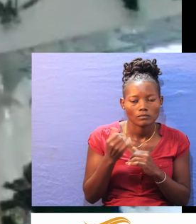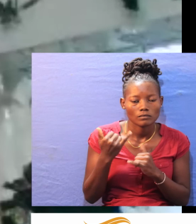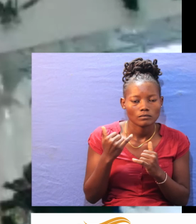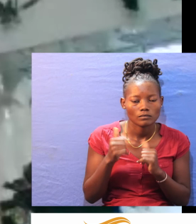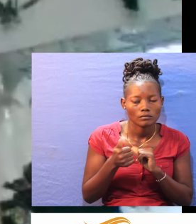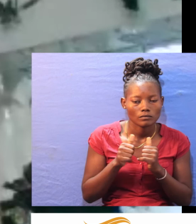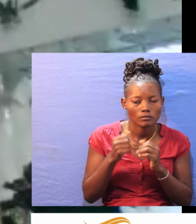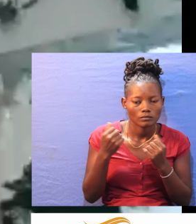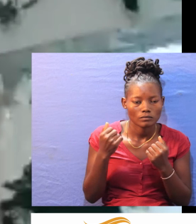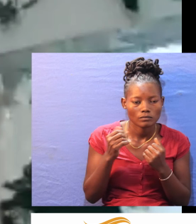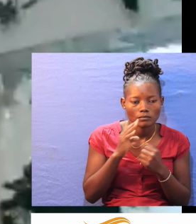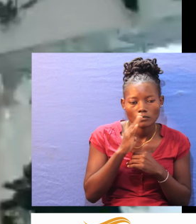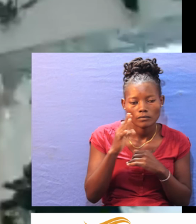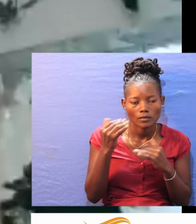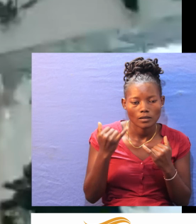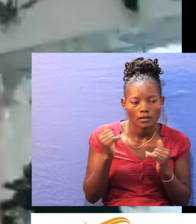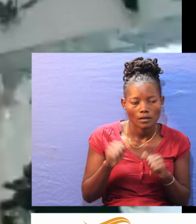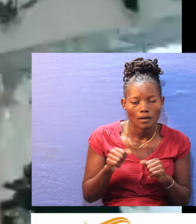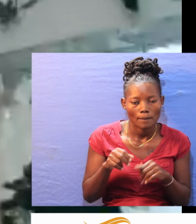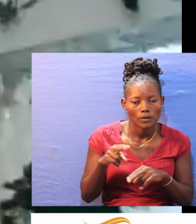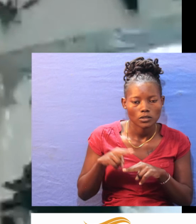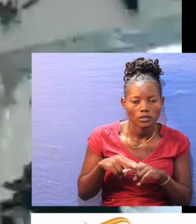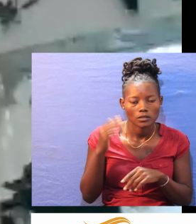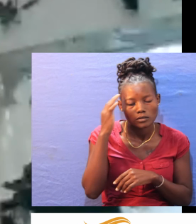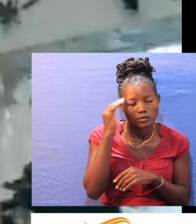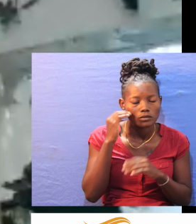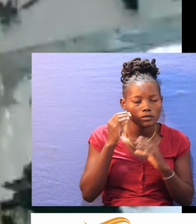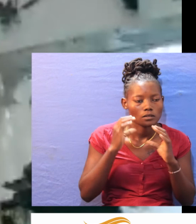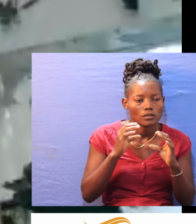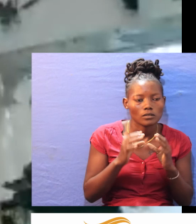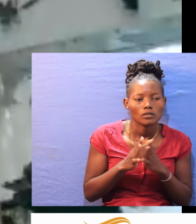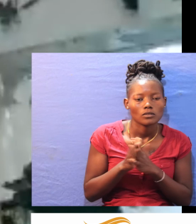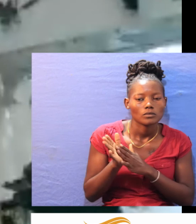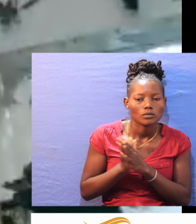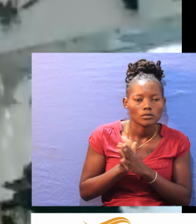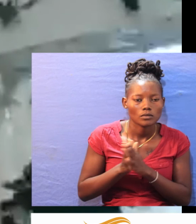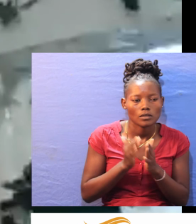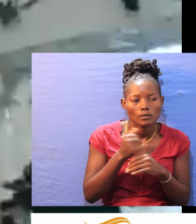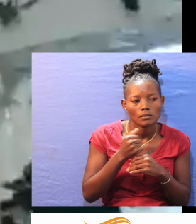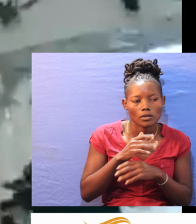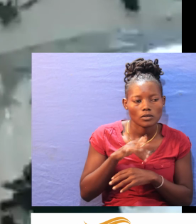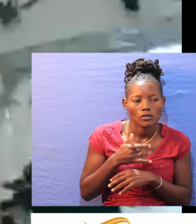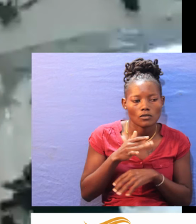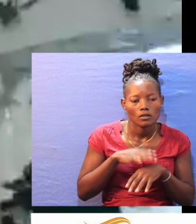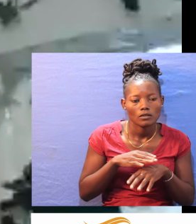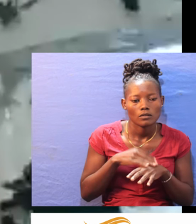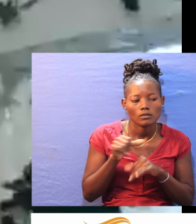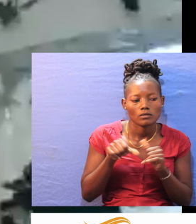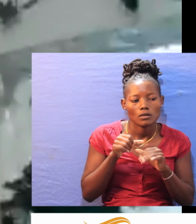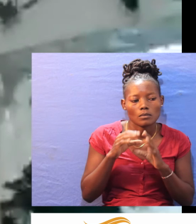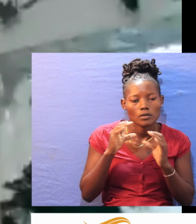sit down with the head coach and talk to him, it's got to be motivating and make you feel good that the coach is concerned